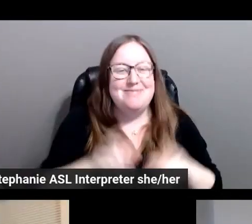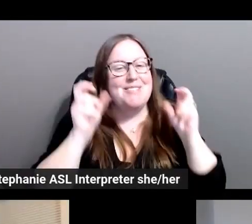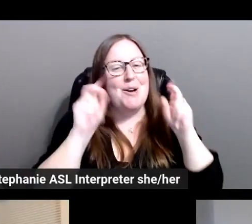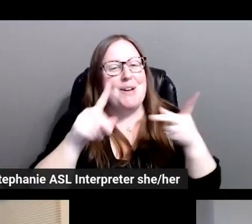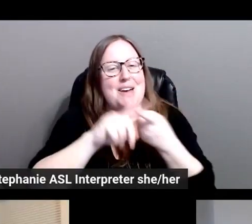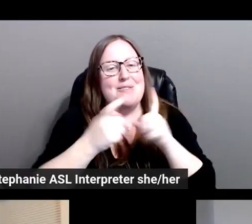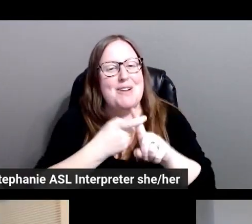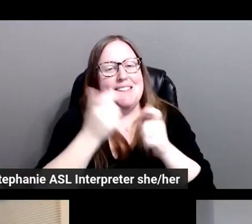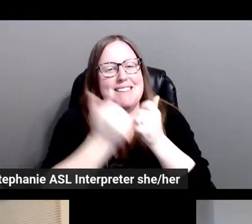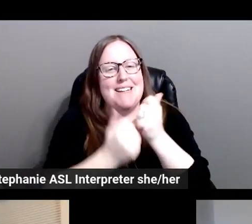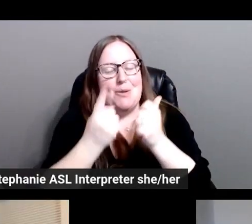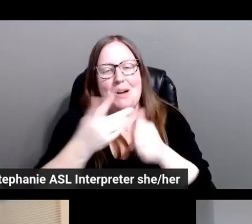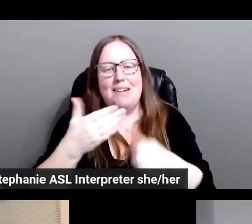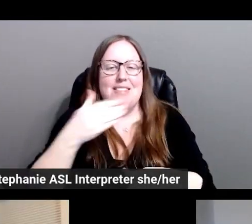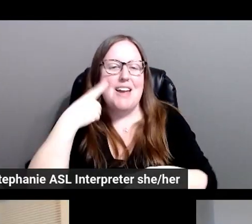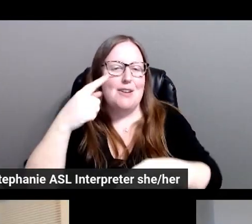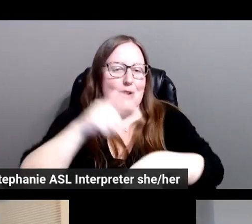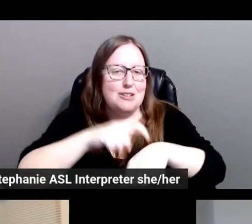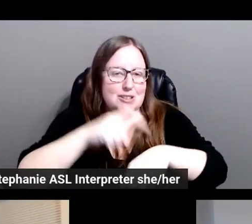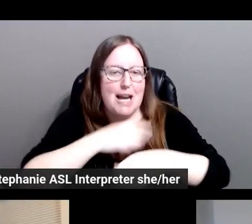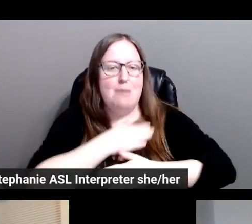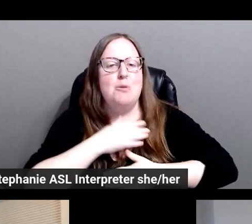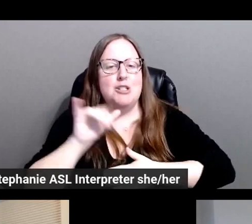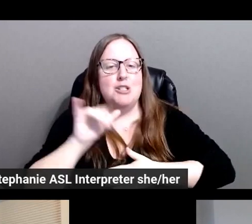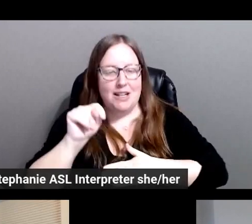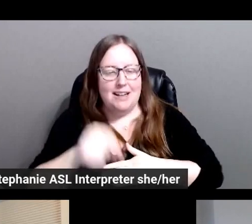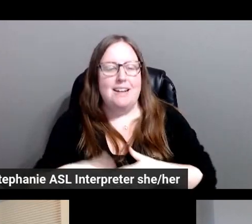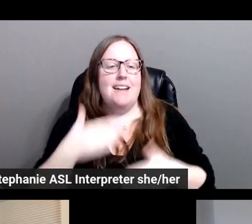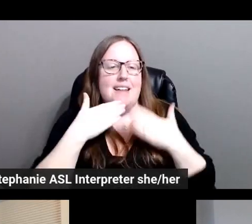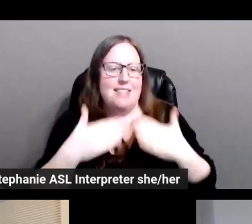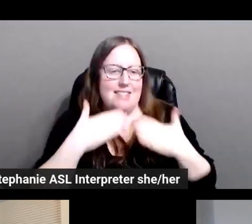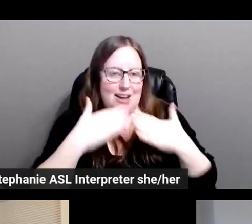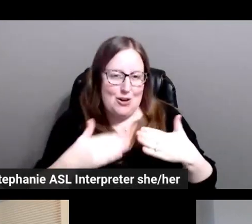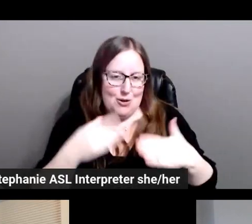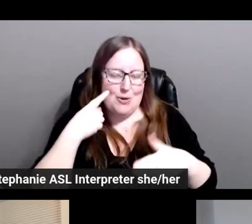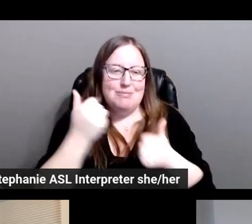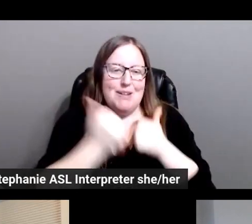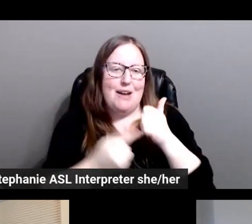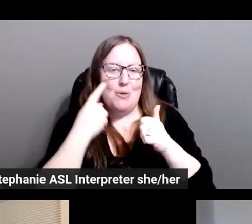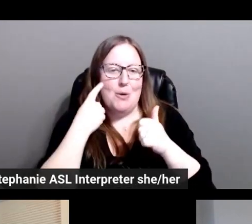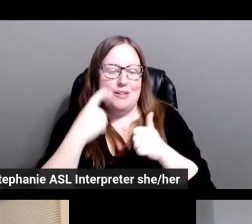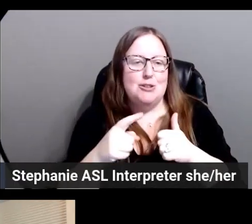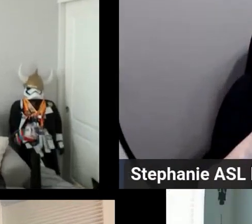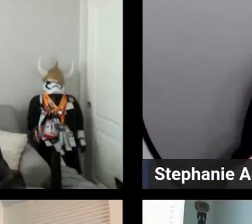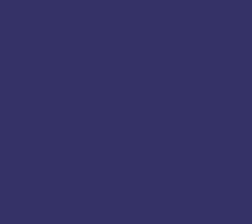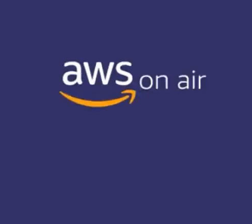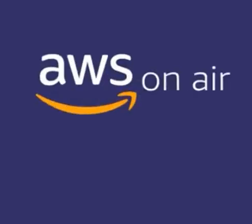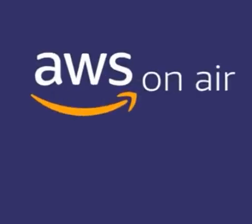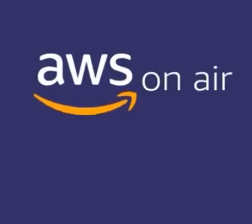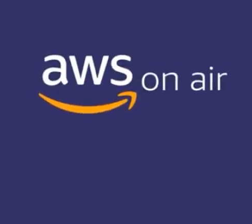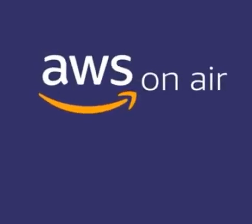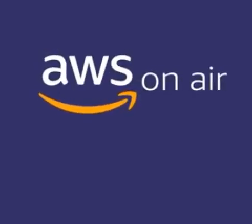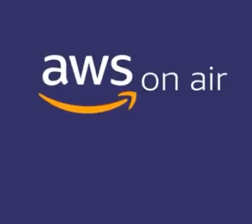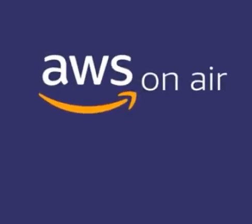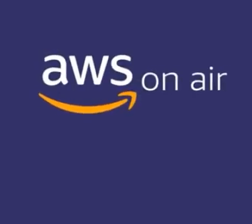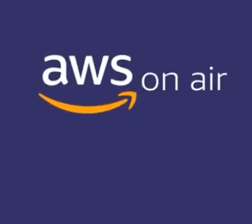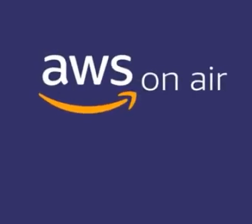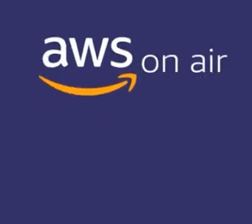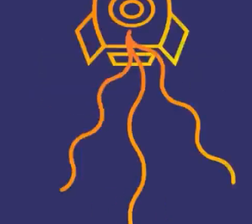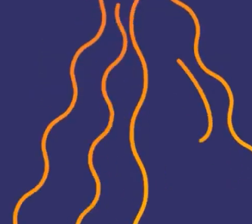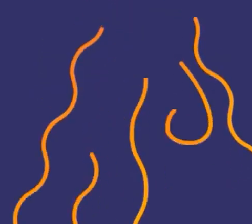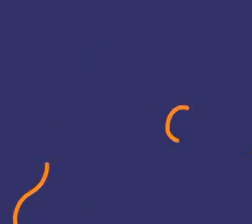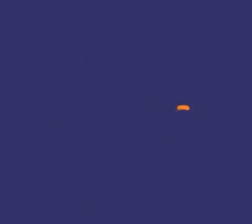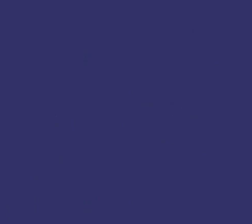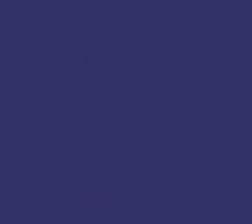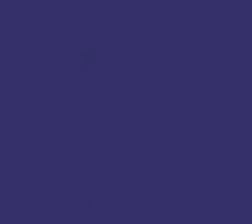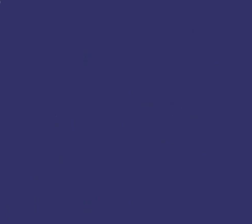thank you so much for your time. I appreciate it. And as always, it's a pleasure to have you all to talk about detective.